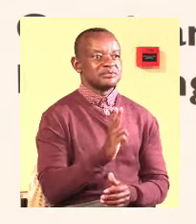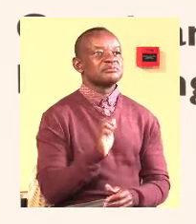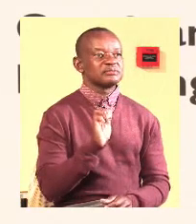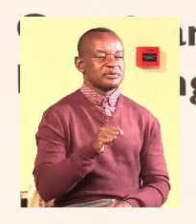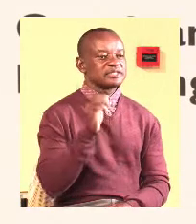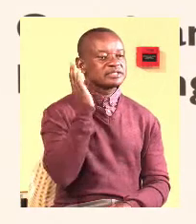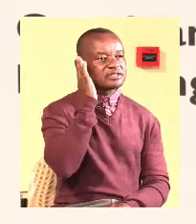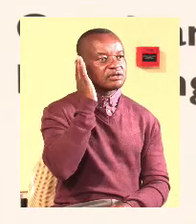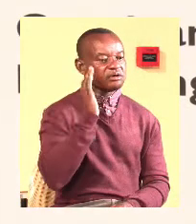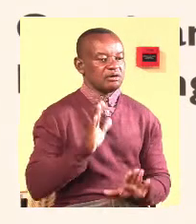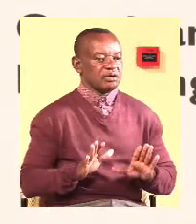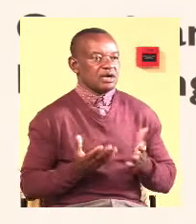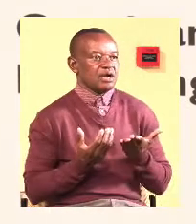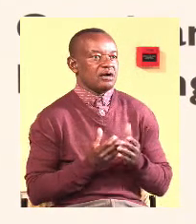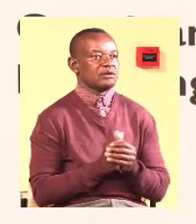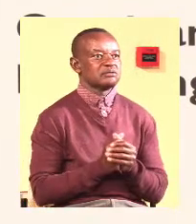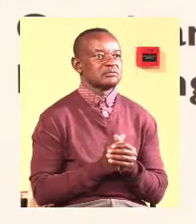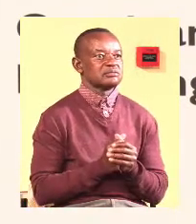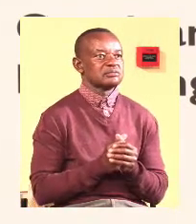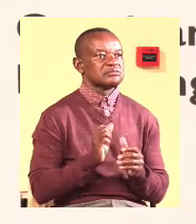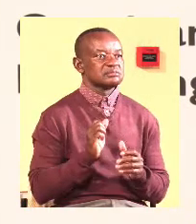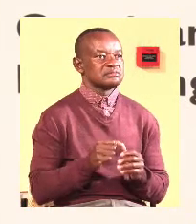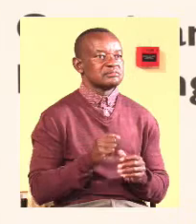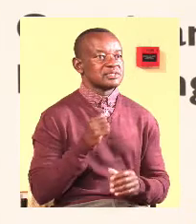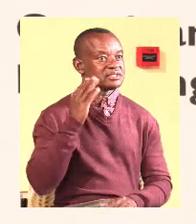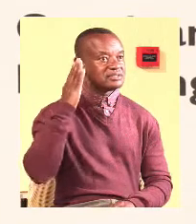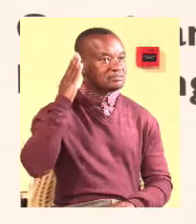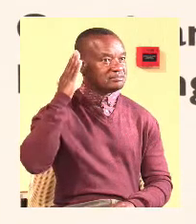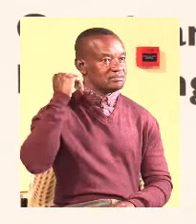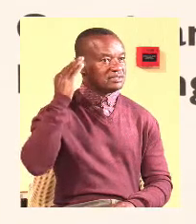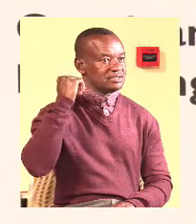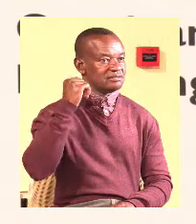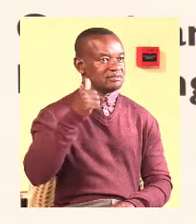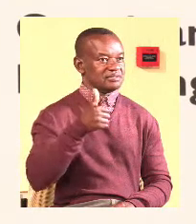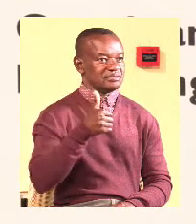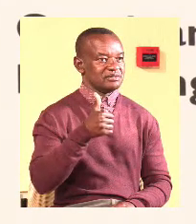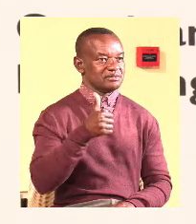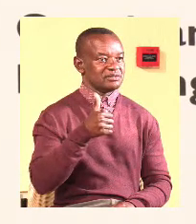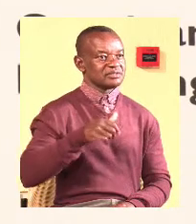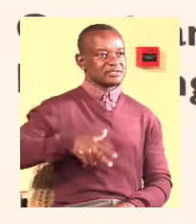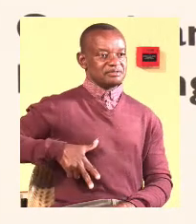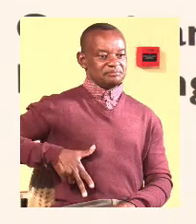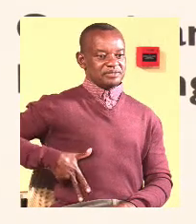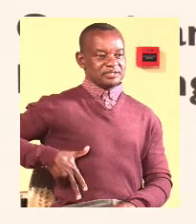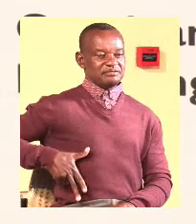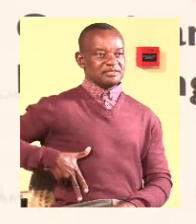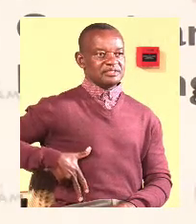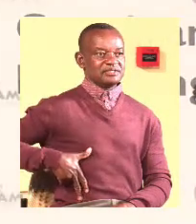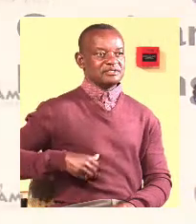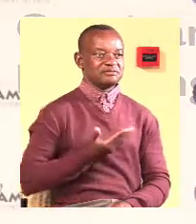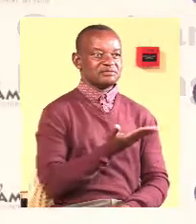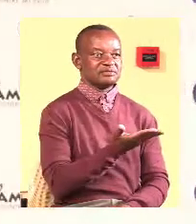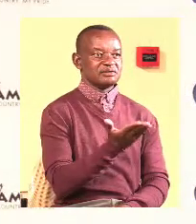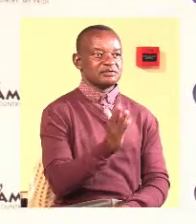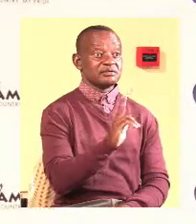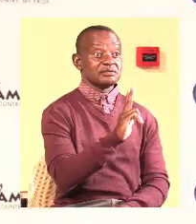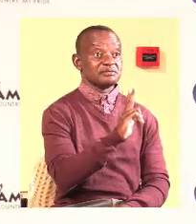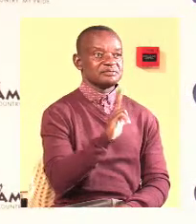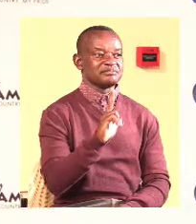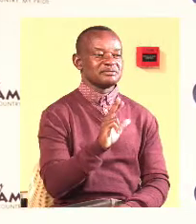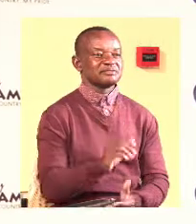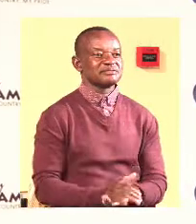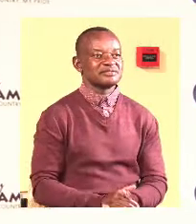this information is being conveyed? At the end of the day, it's really just for the benefit of everyone. Thank you so much.